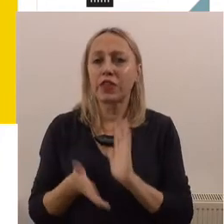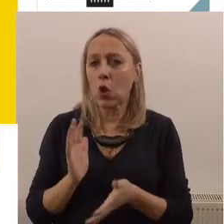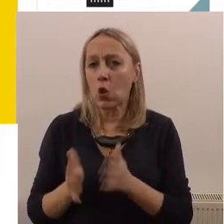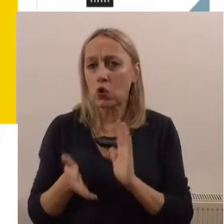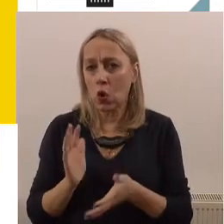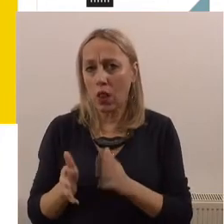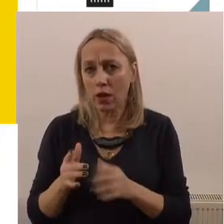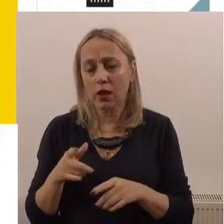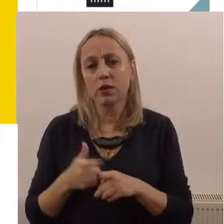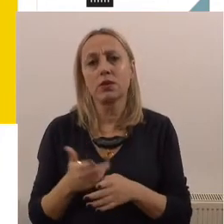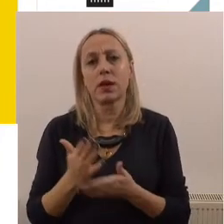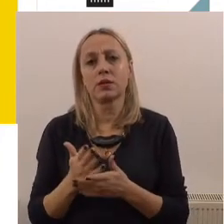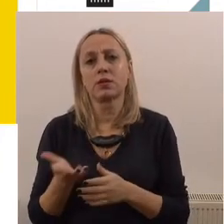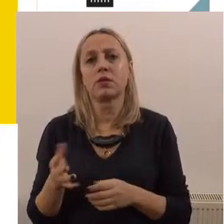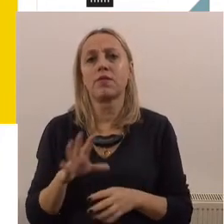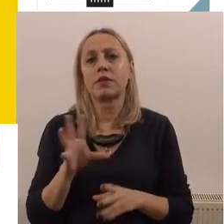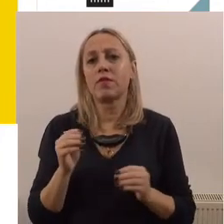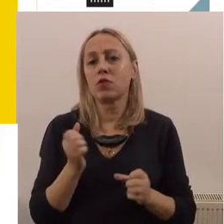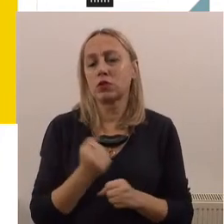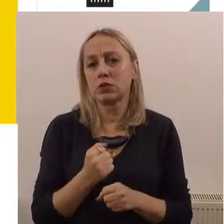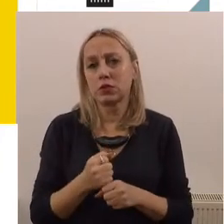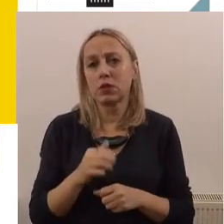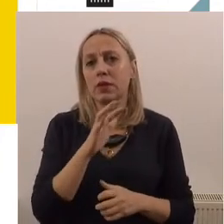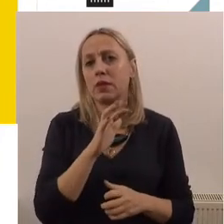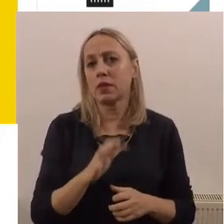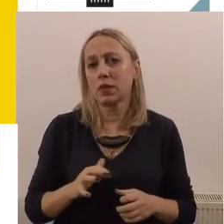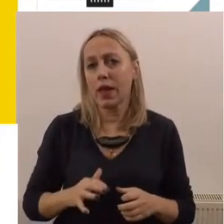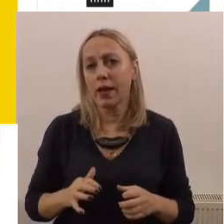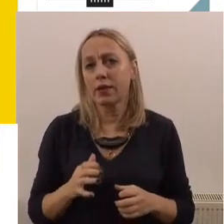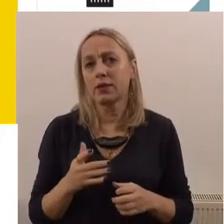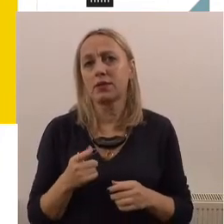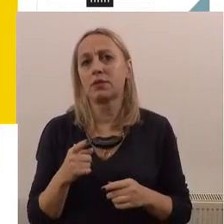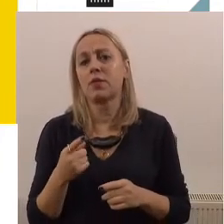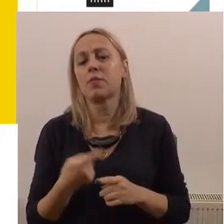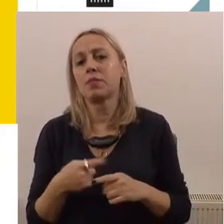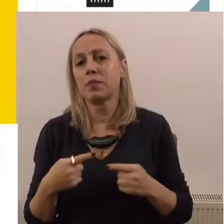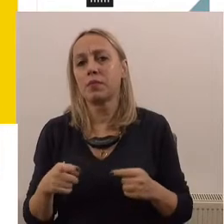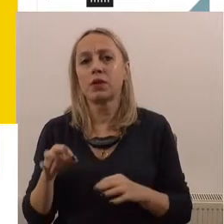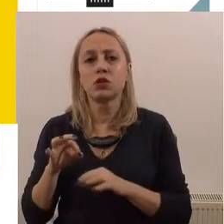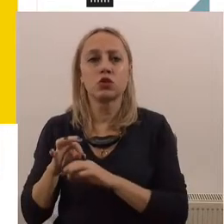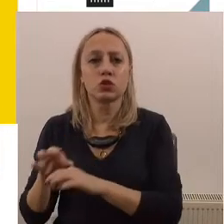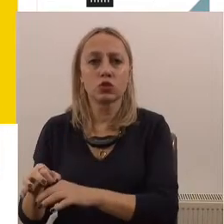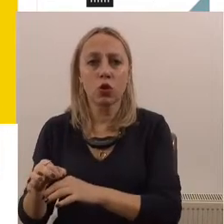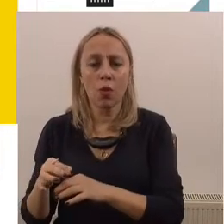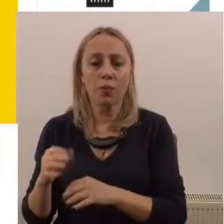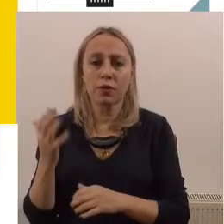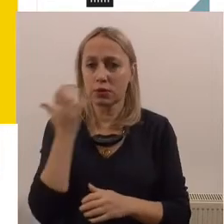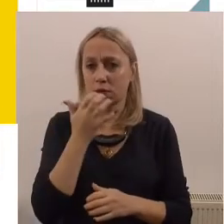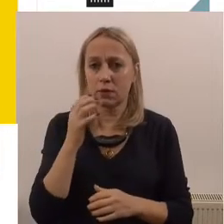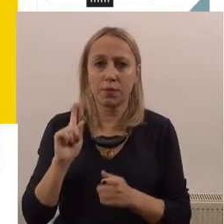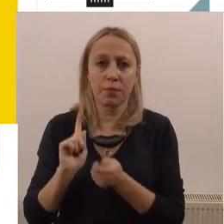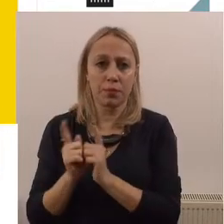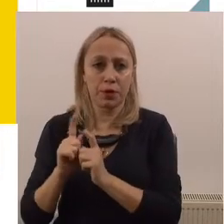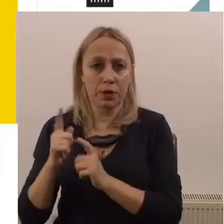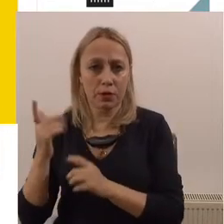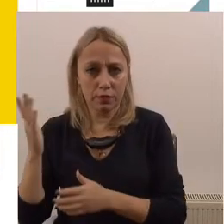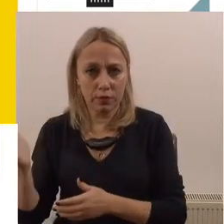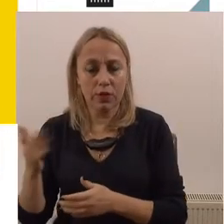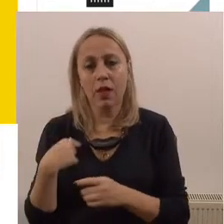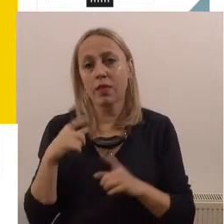Schwarzwald or Black Forest. And we created easy to read texts.